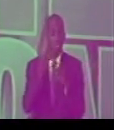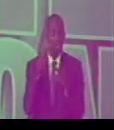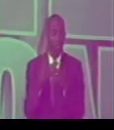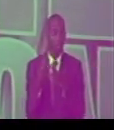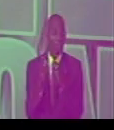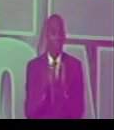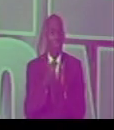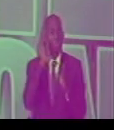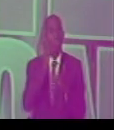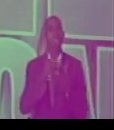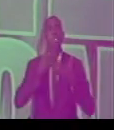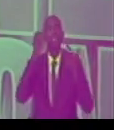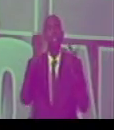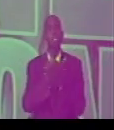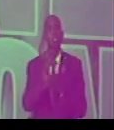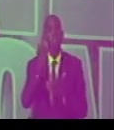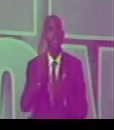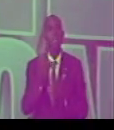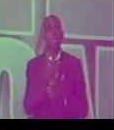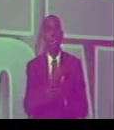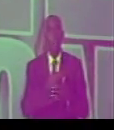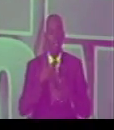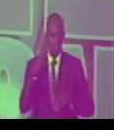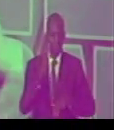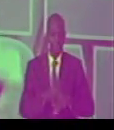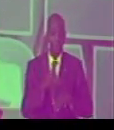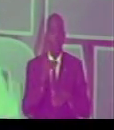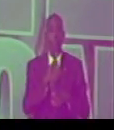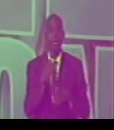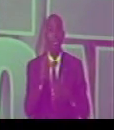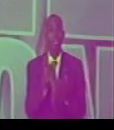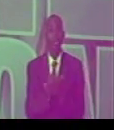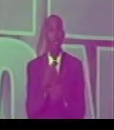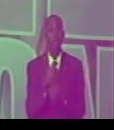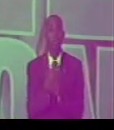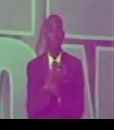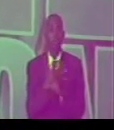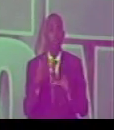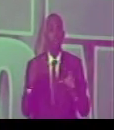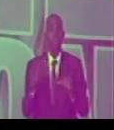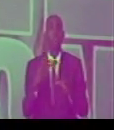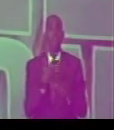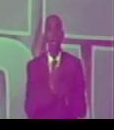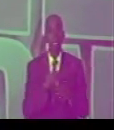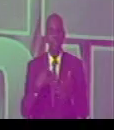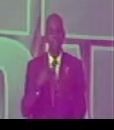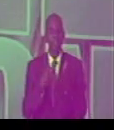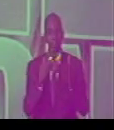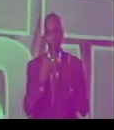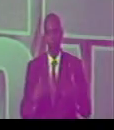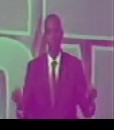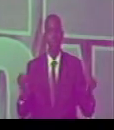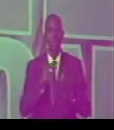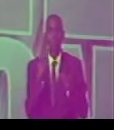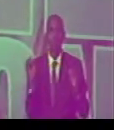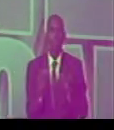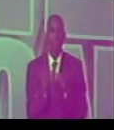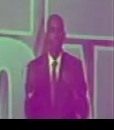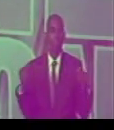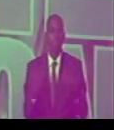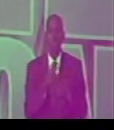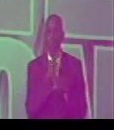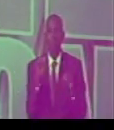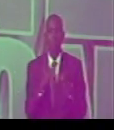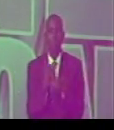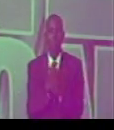when he was praying, I say, in the name of Jesus, I just say, amen. And I touched it. The pains, the swelling disappeared. And I got my